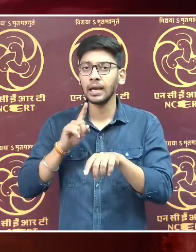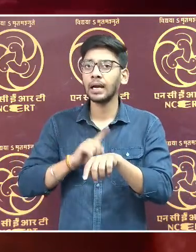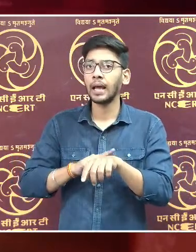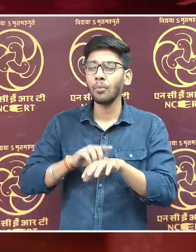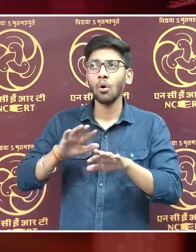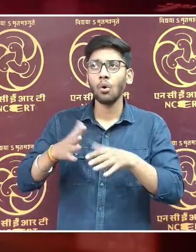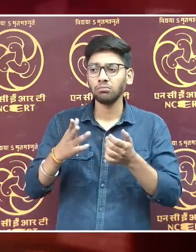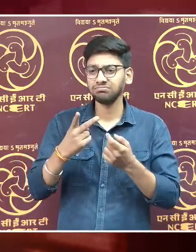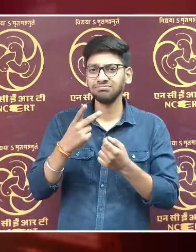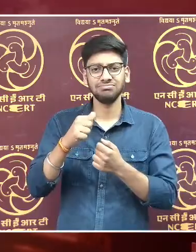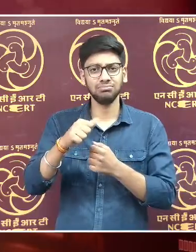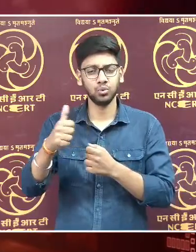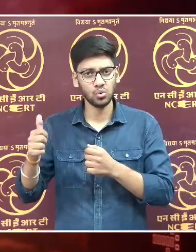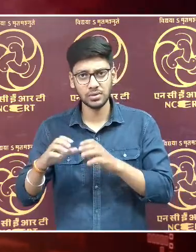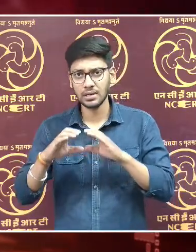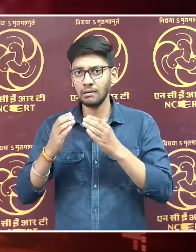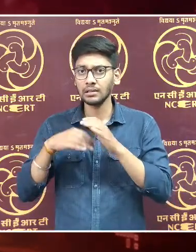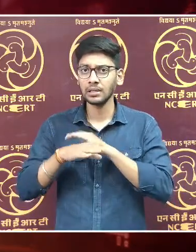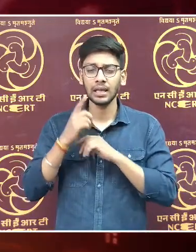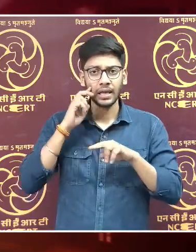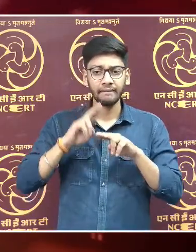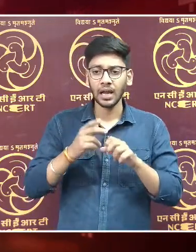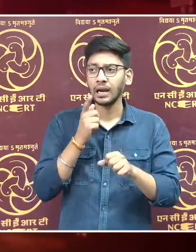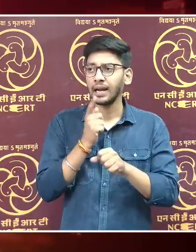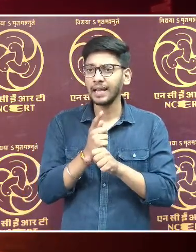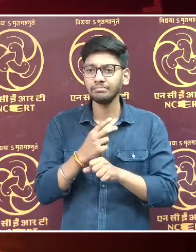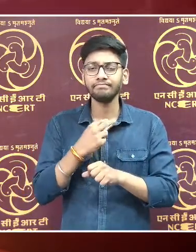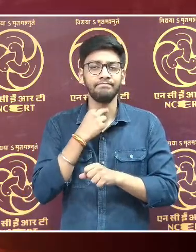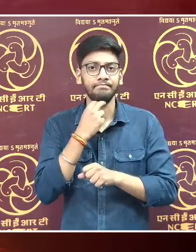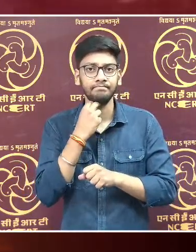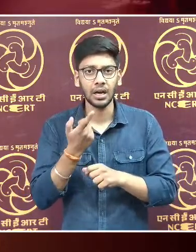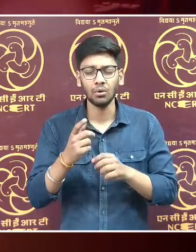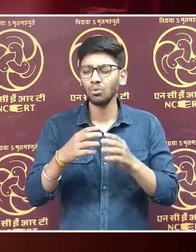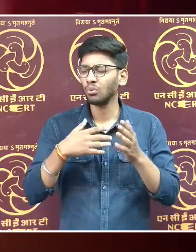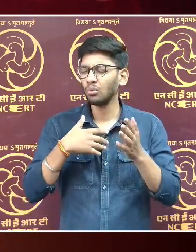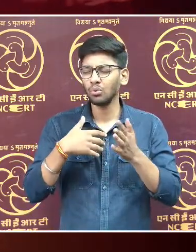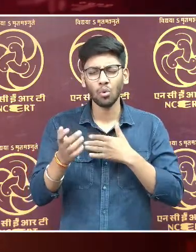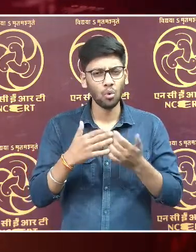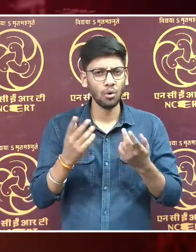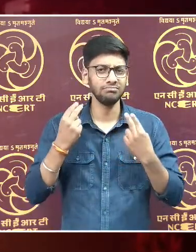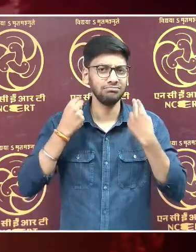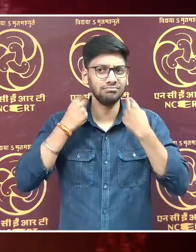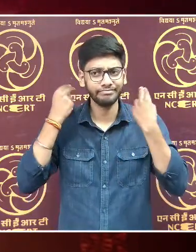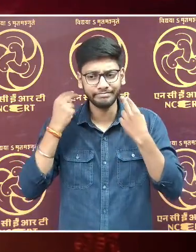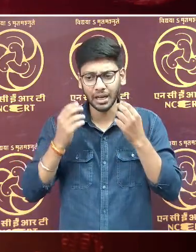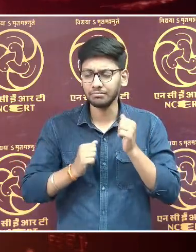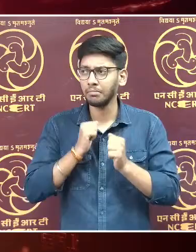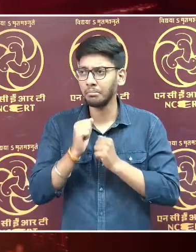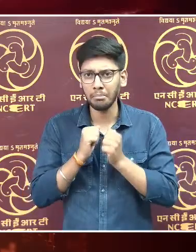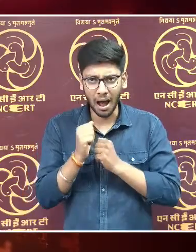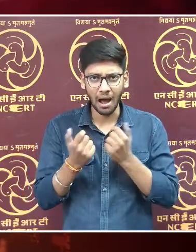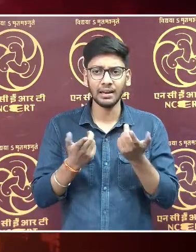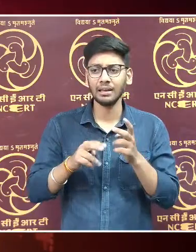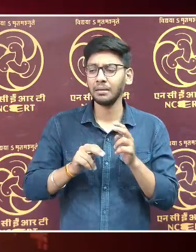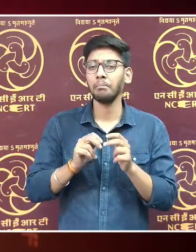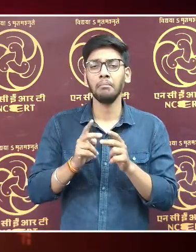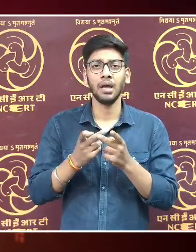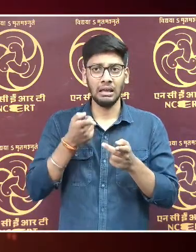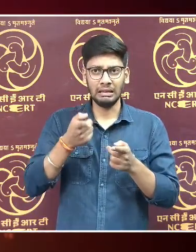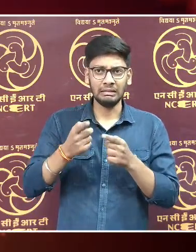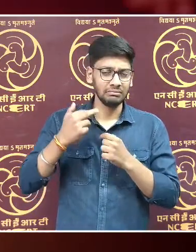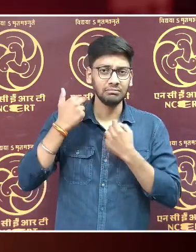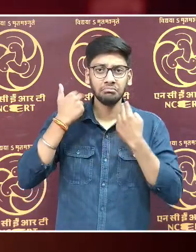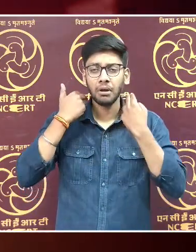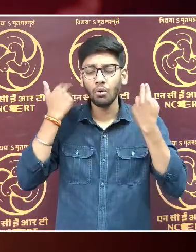the teacher, if they are not there, they might start making noises, or some people will be going in around the corridors. So there will be noise